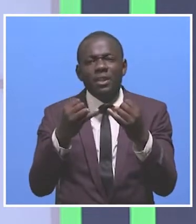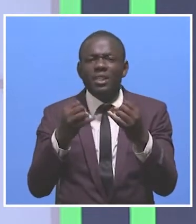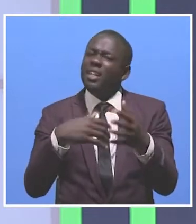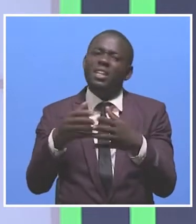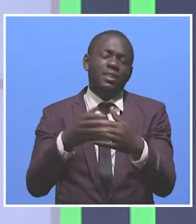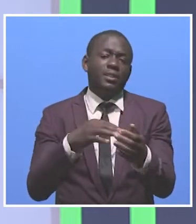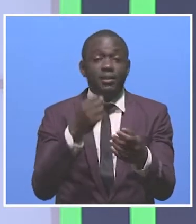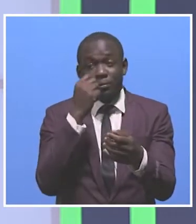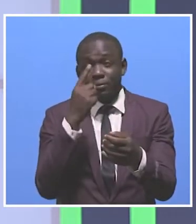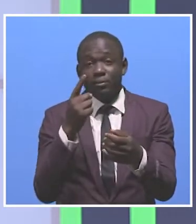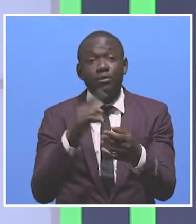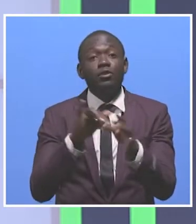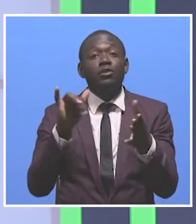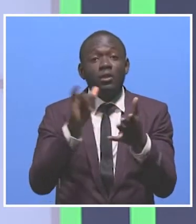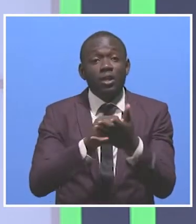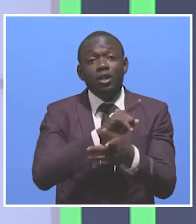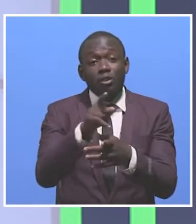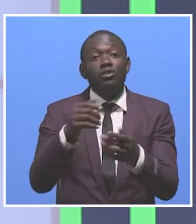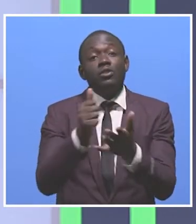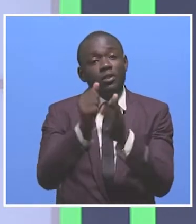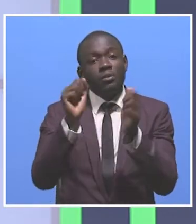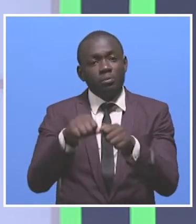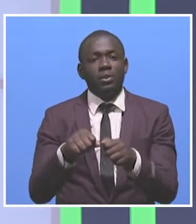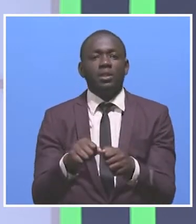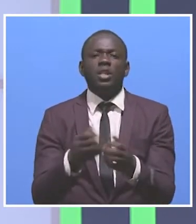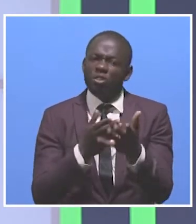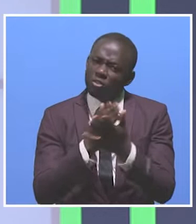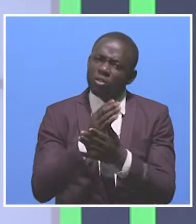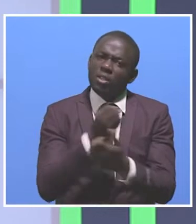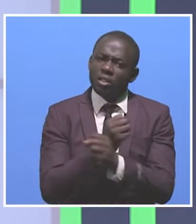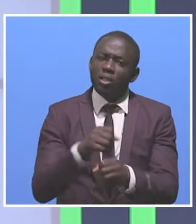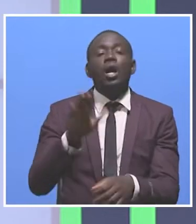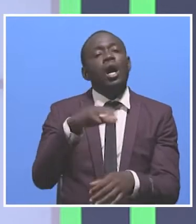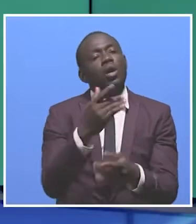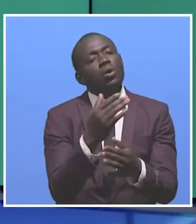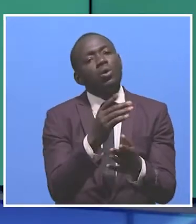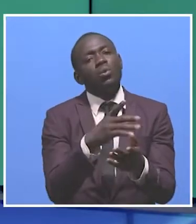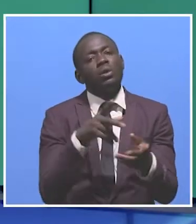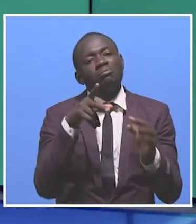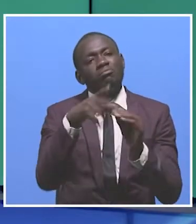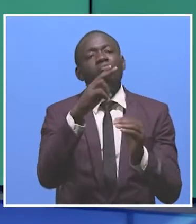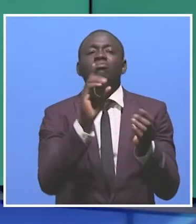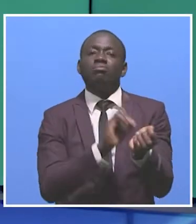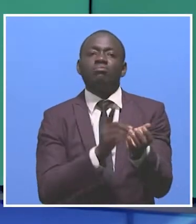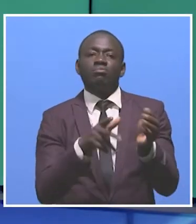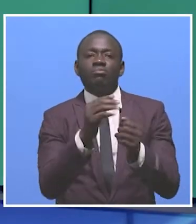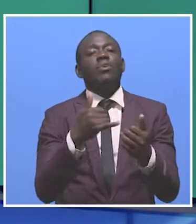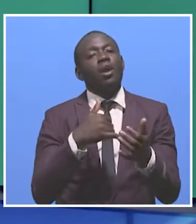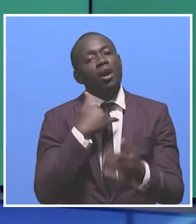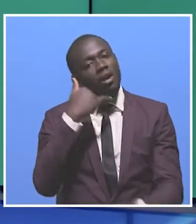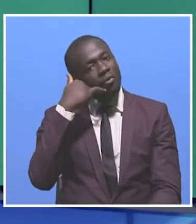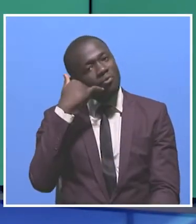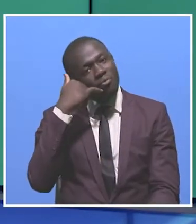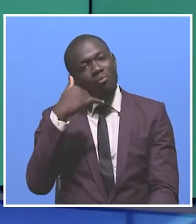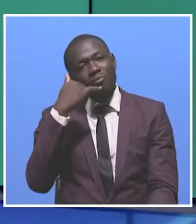actually you can be helped, for example, correctly and safely. Doc, let me cut you short. Let's accommodate our